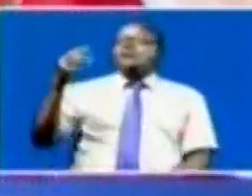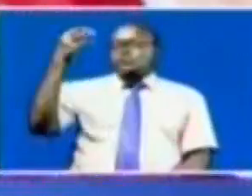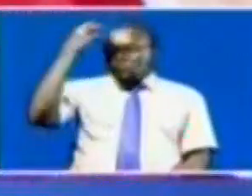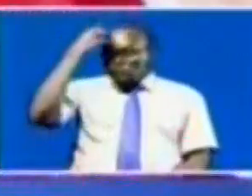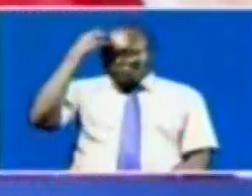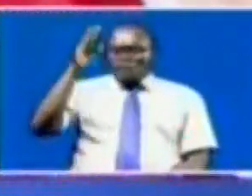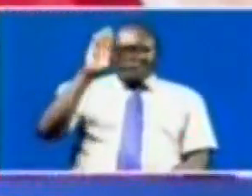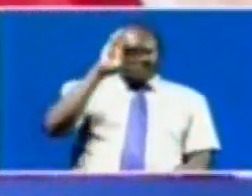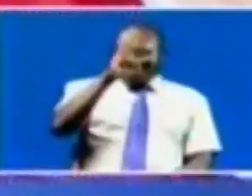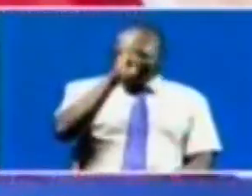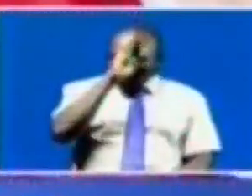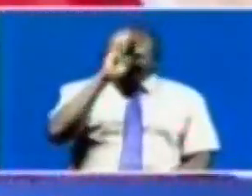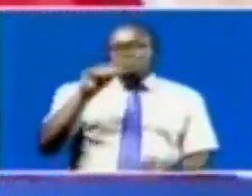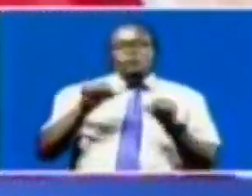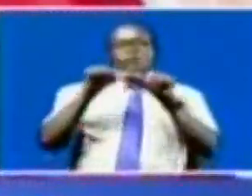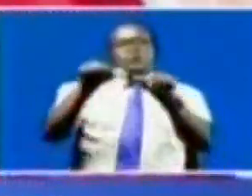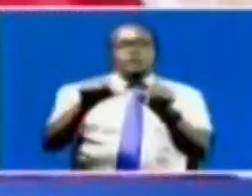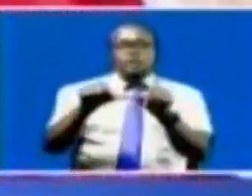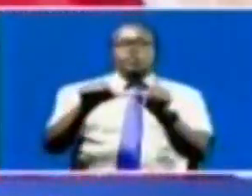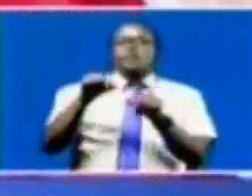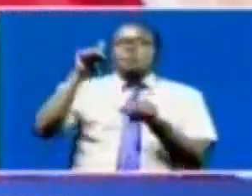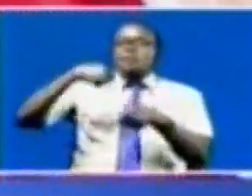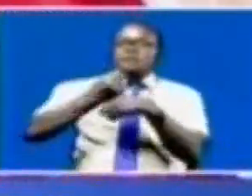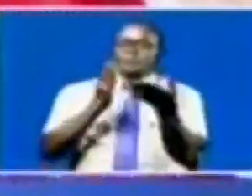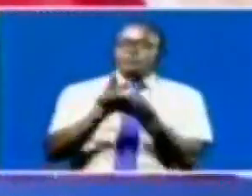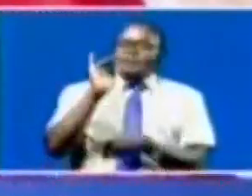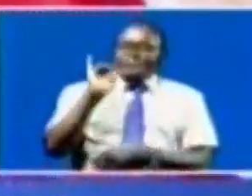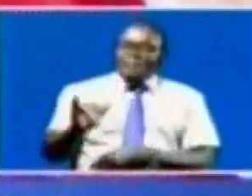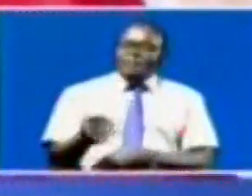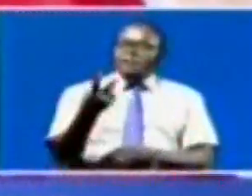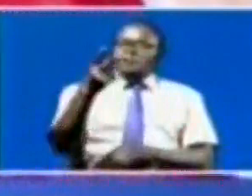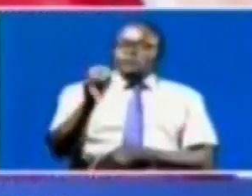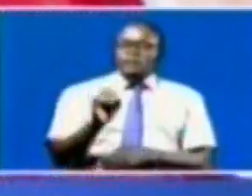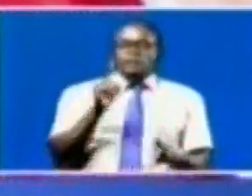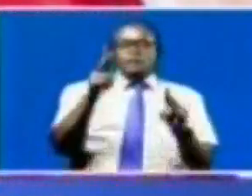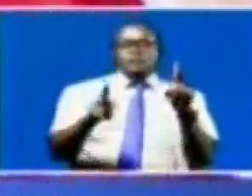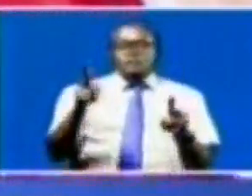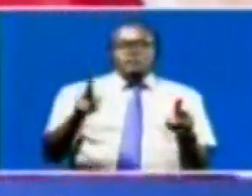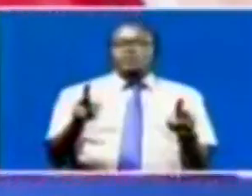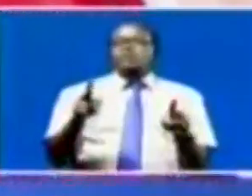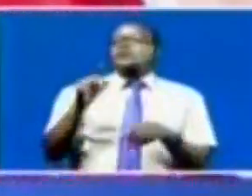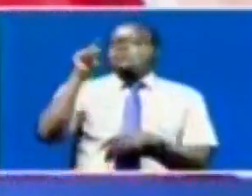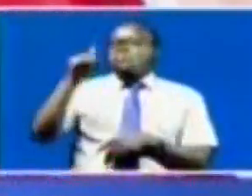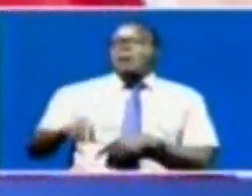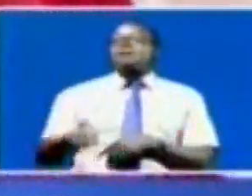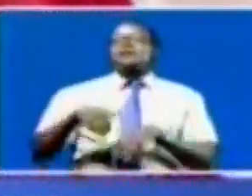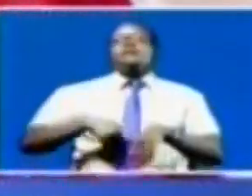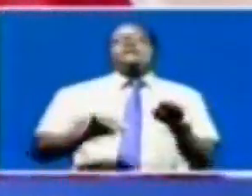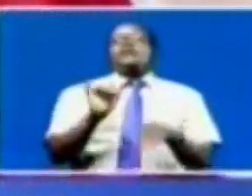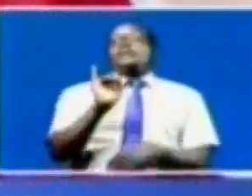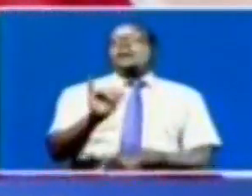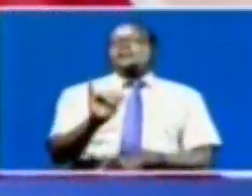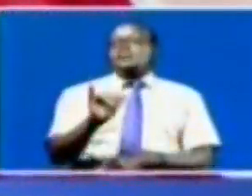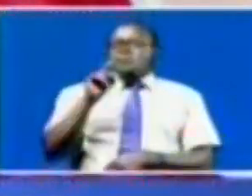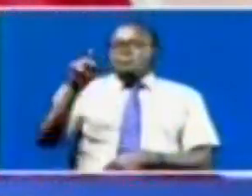tuteremuke Bungoma, twende hivyo na nyinyi kuhakikisha kwamba 2022 sio ni mambo ya kupatisha. We must